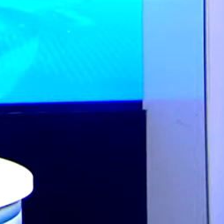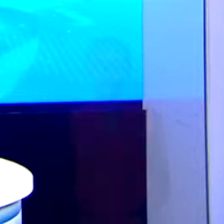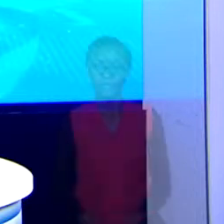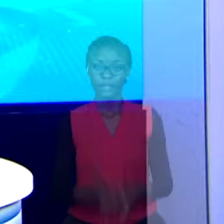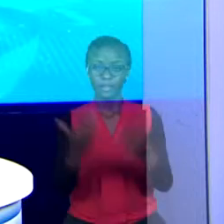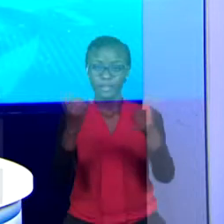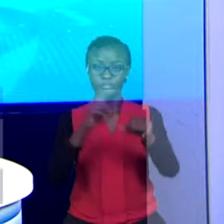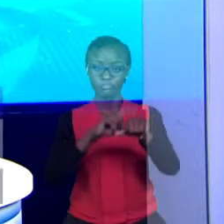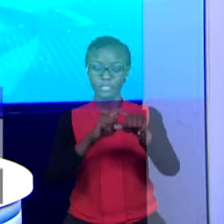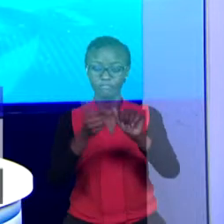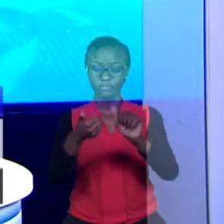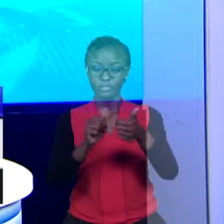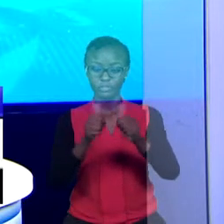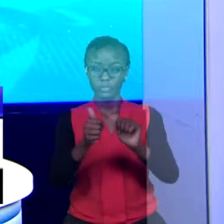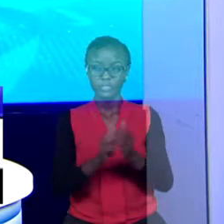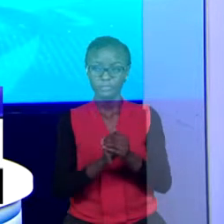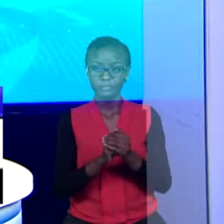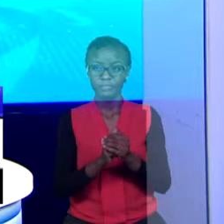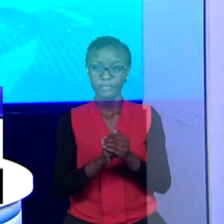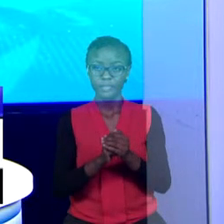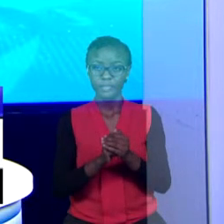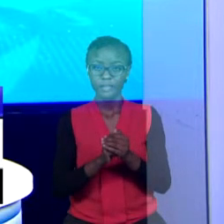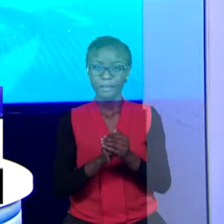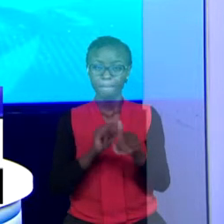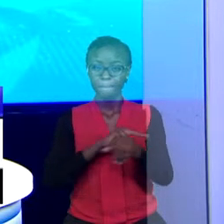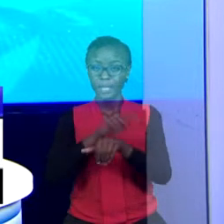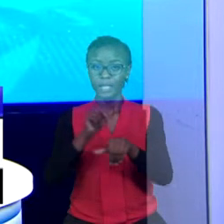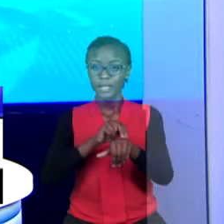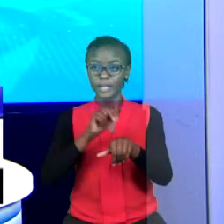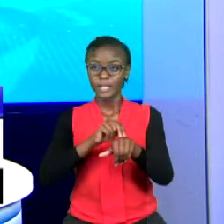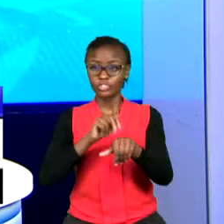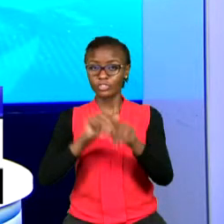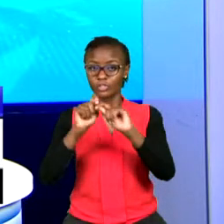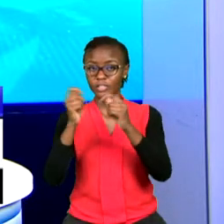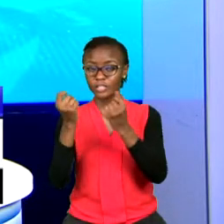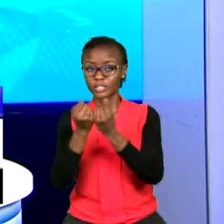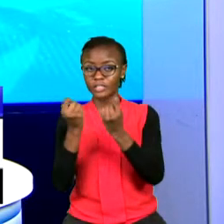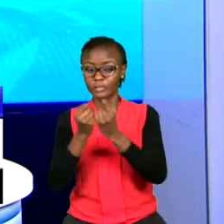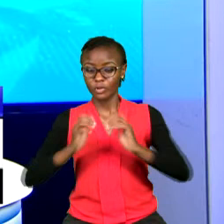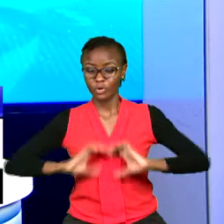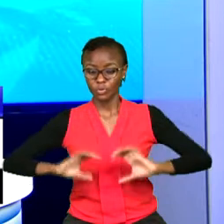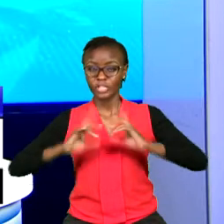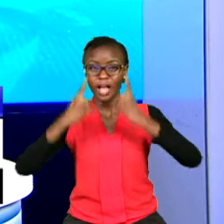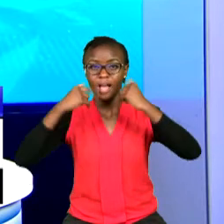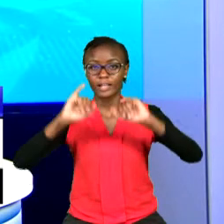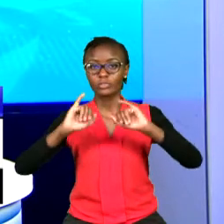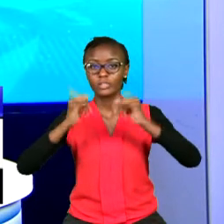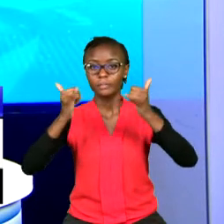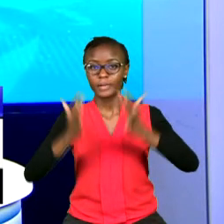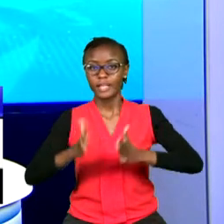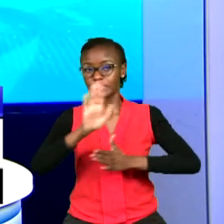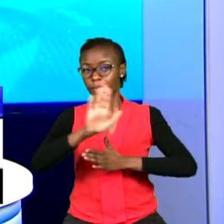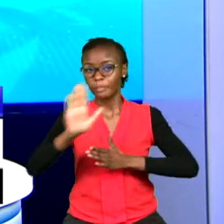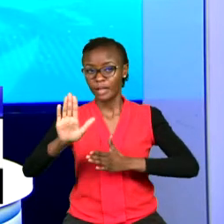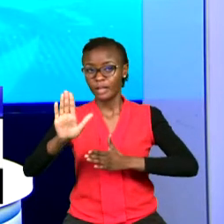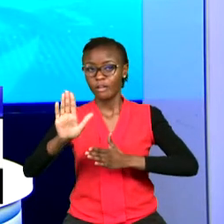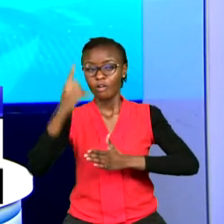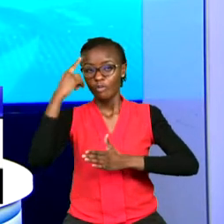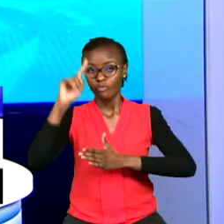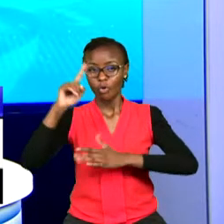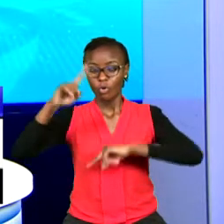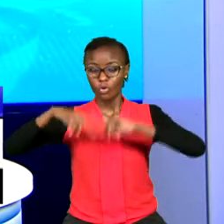Now time to get sporty. New Harambee Stars head coach ENGIN FIRAT has named his final travelling squad for the upcoming 2022 FIFA World